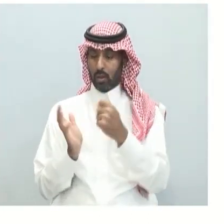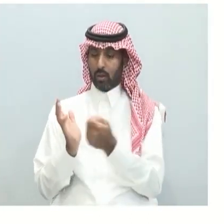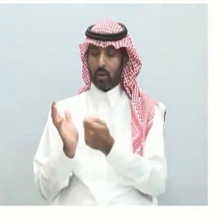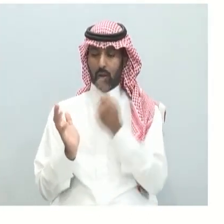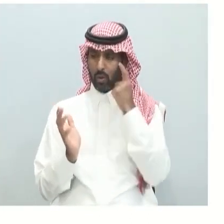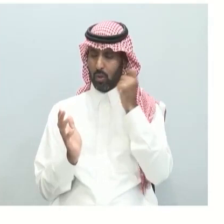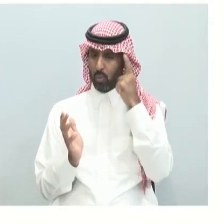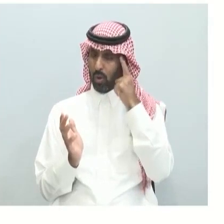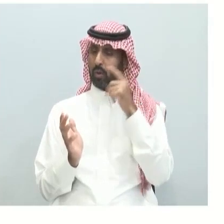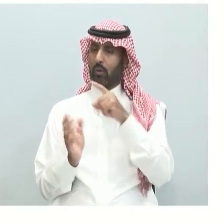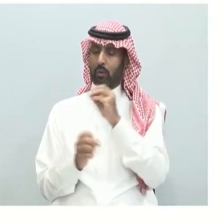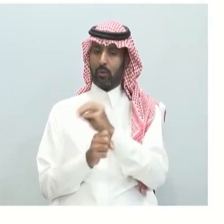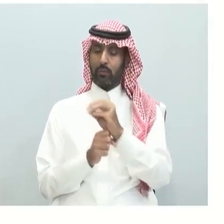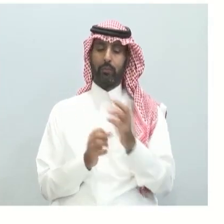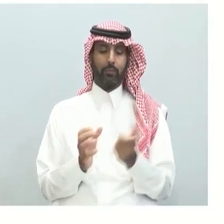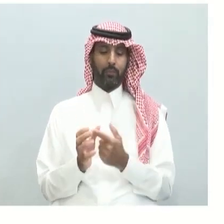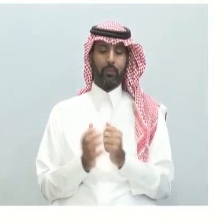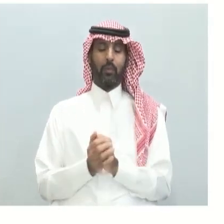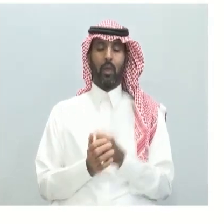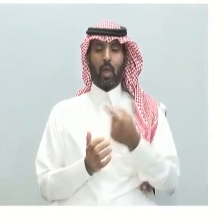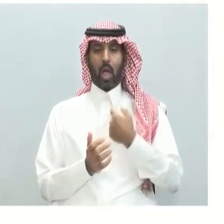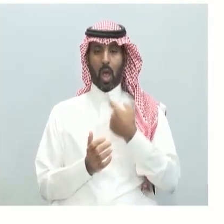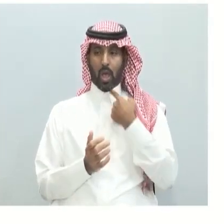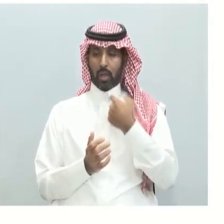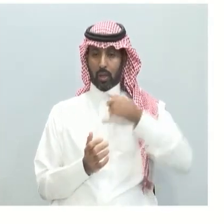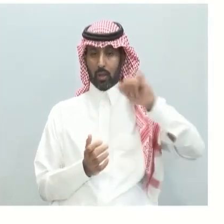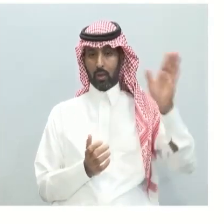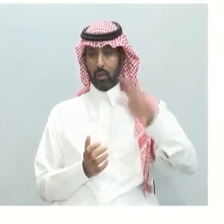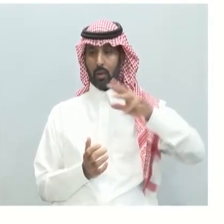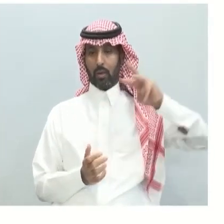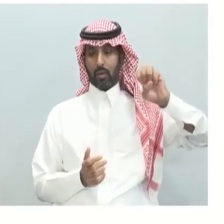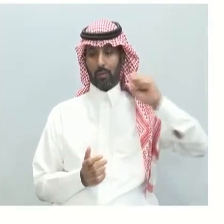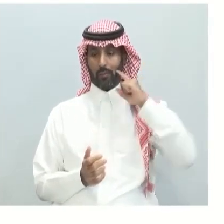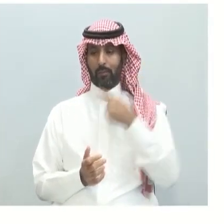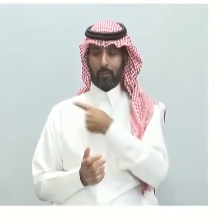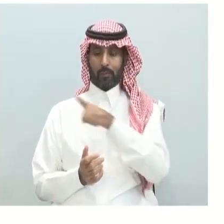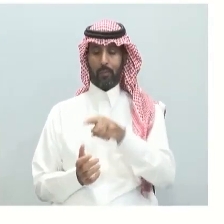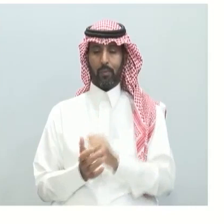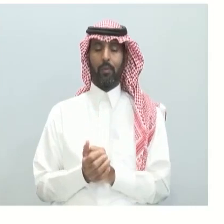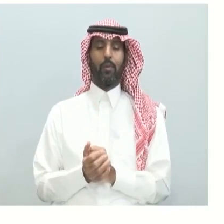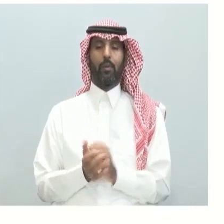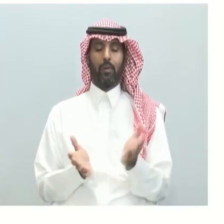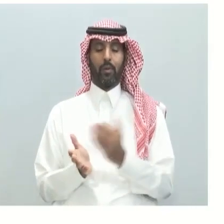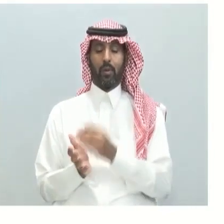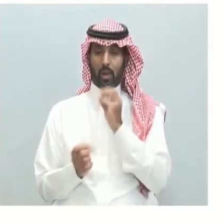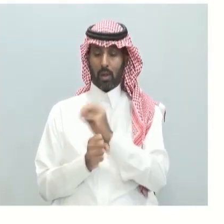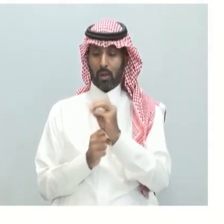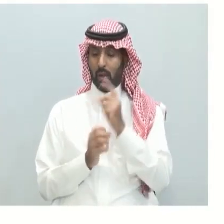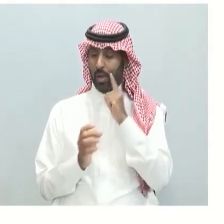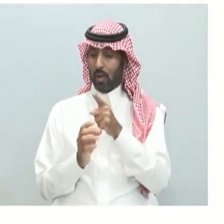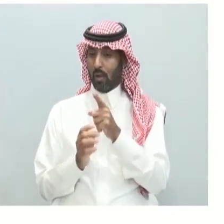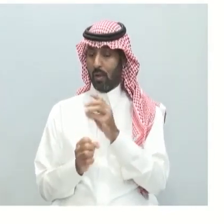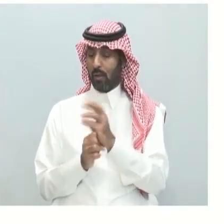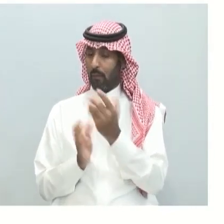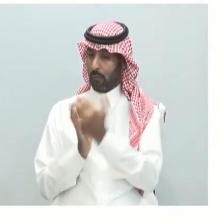one, I, we, and it sets the scene and the writer's view. Paragraph two, we, and it gives objective